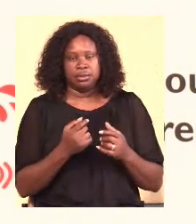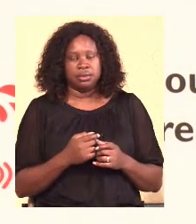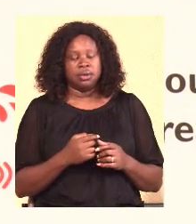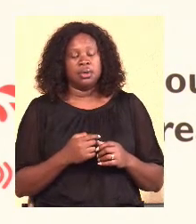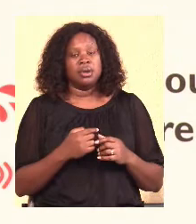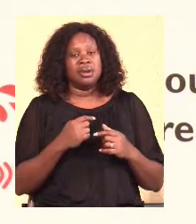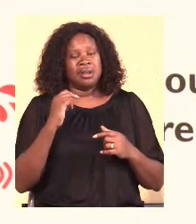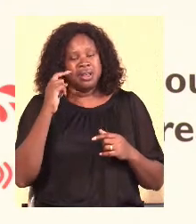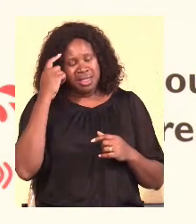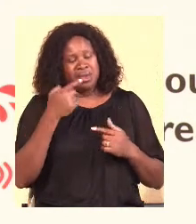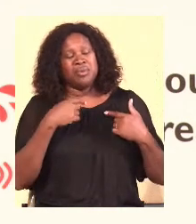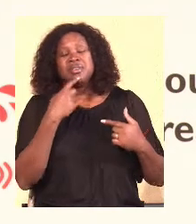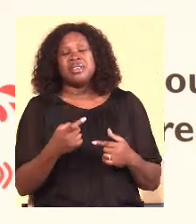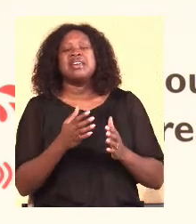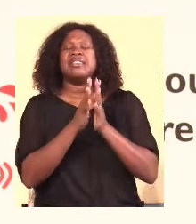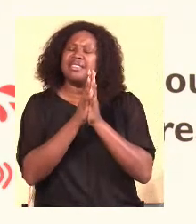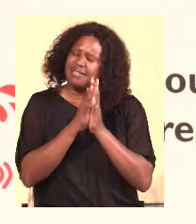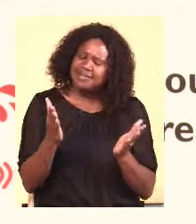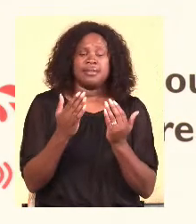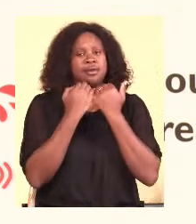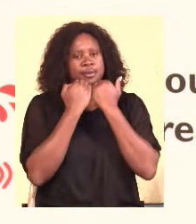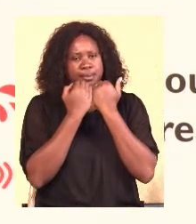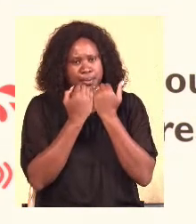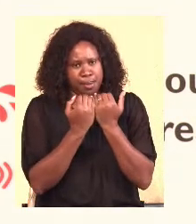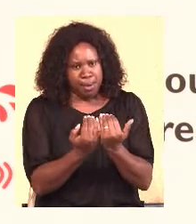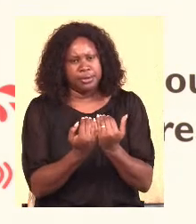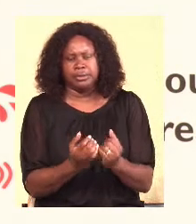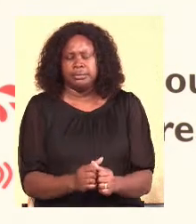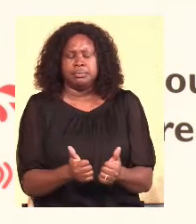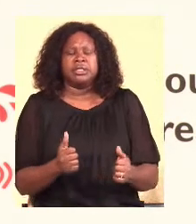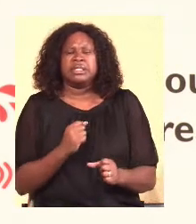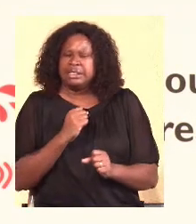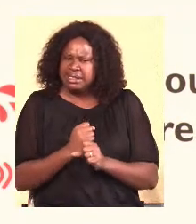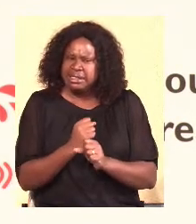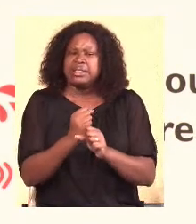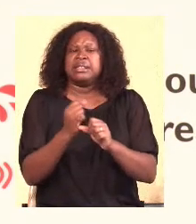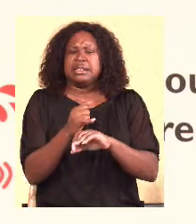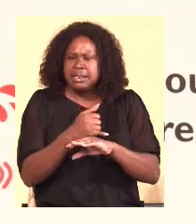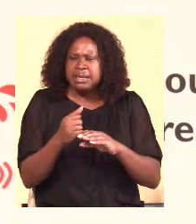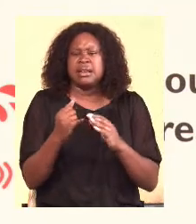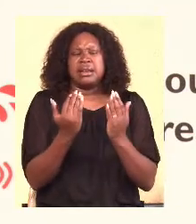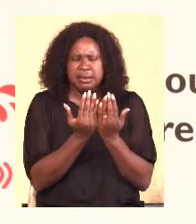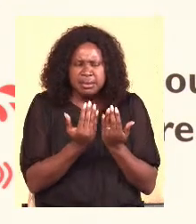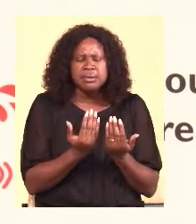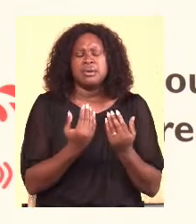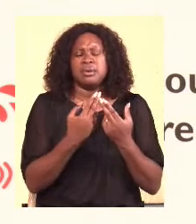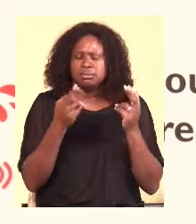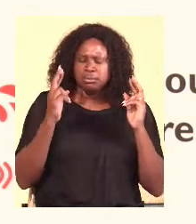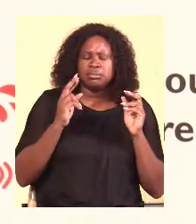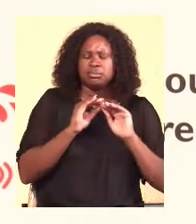important that the effective existing infrastructure that is there to